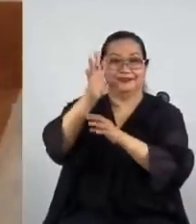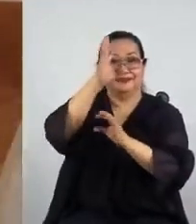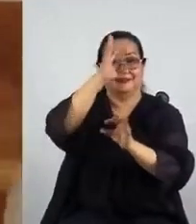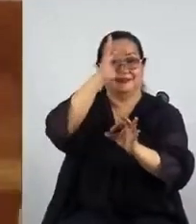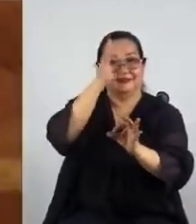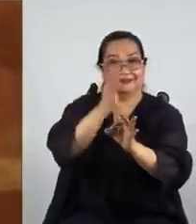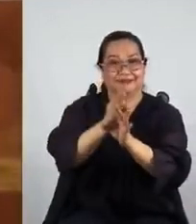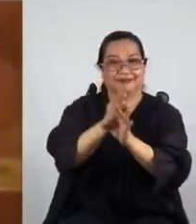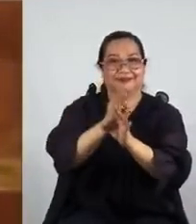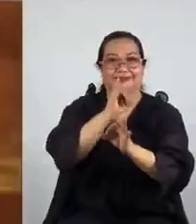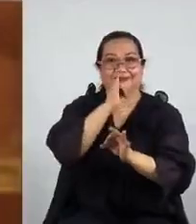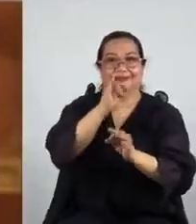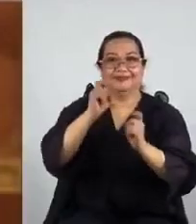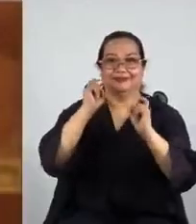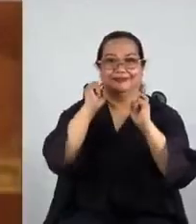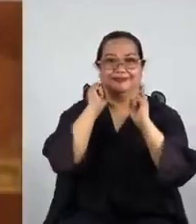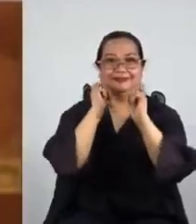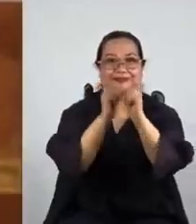is a gift.